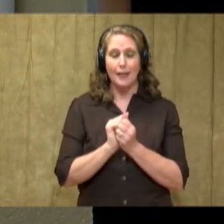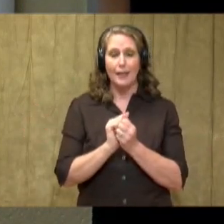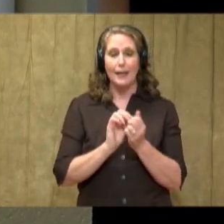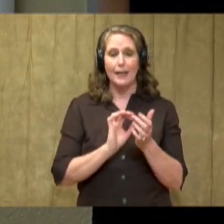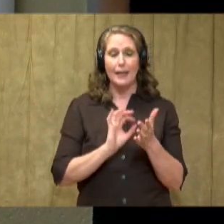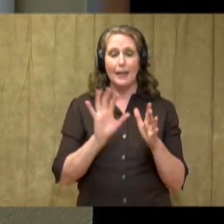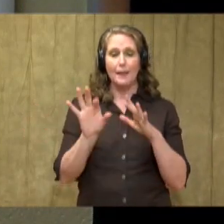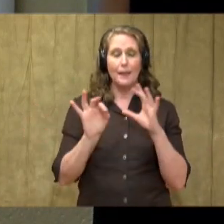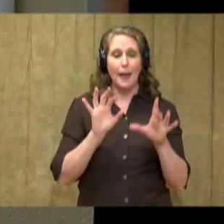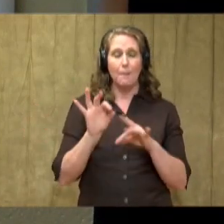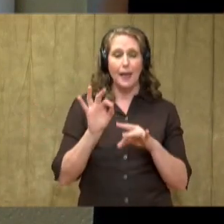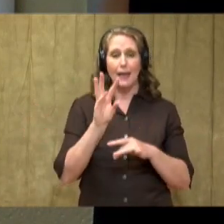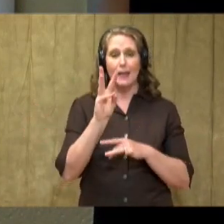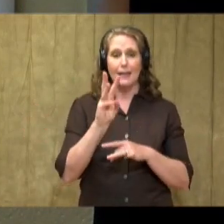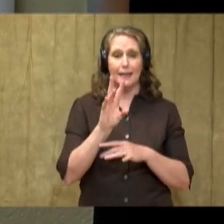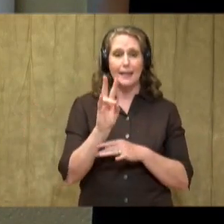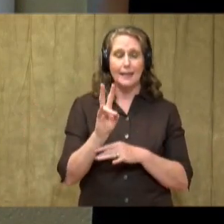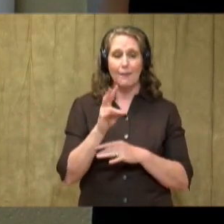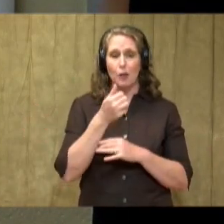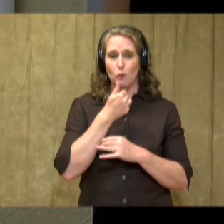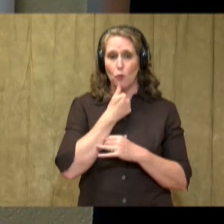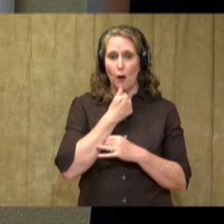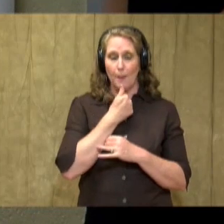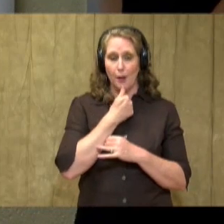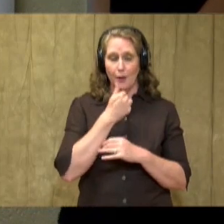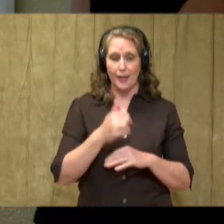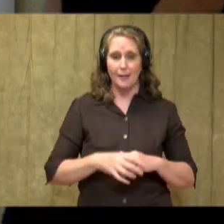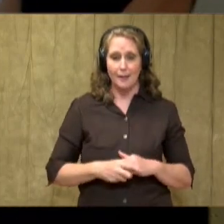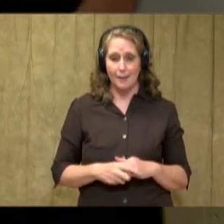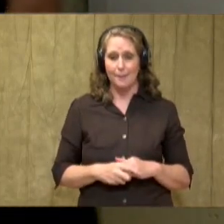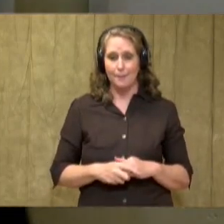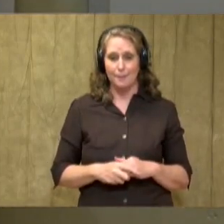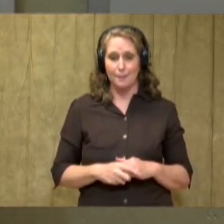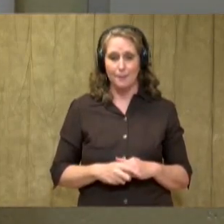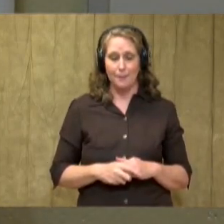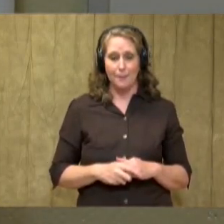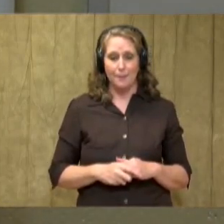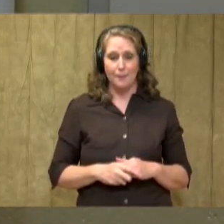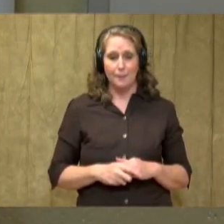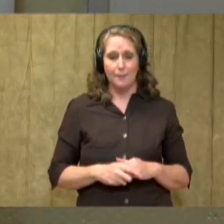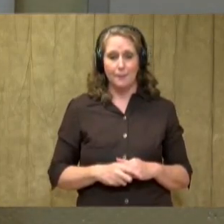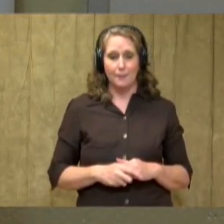had 67 strawberries.